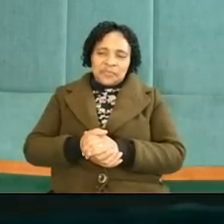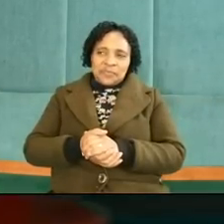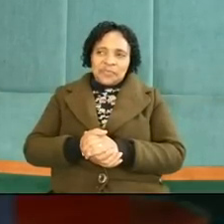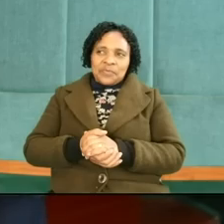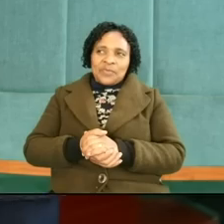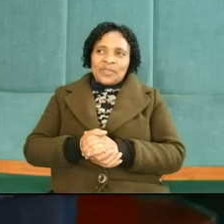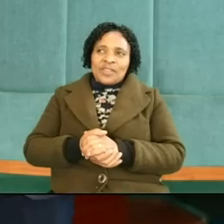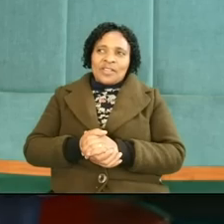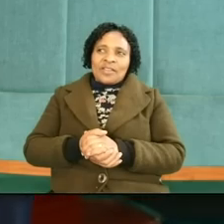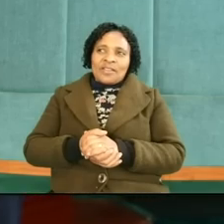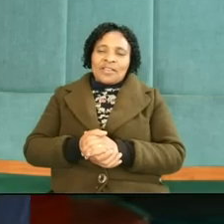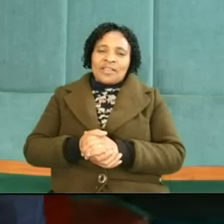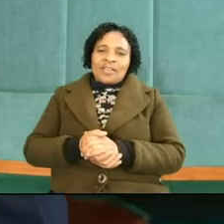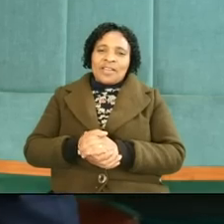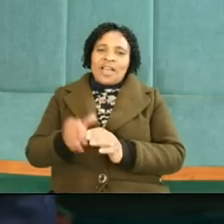who ask,